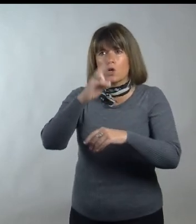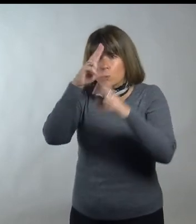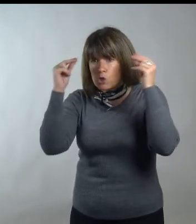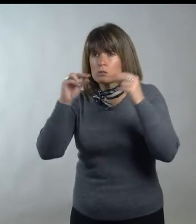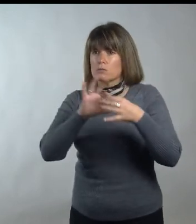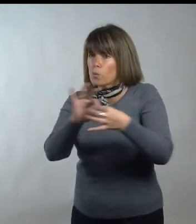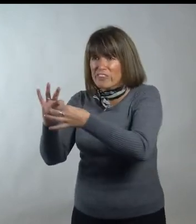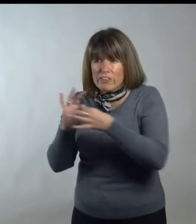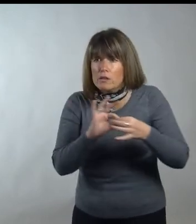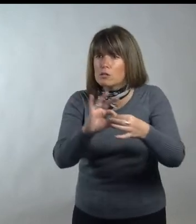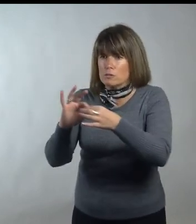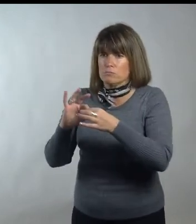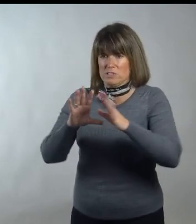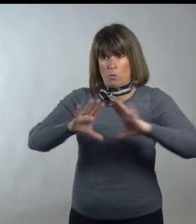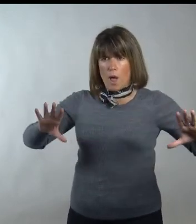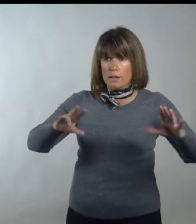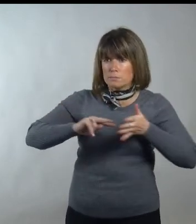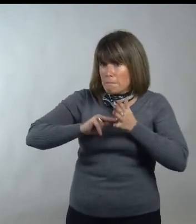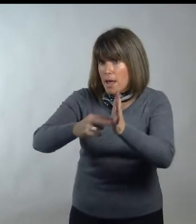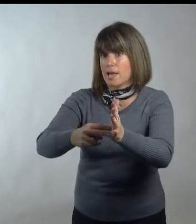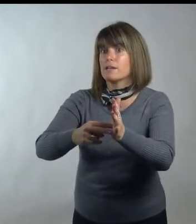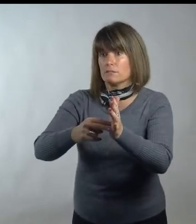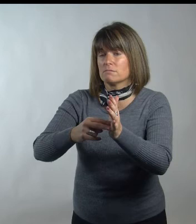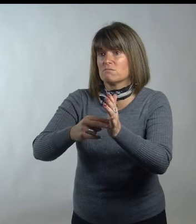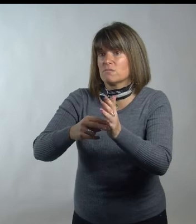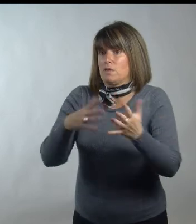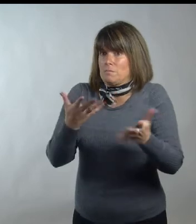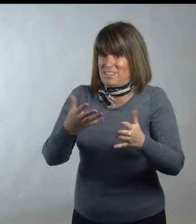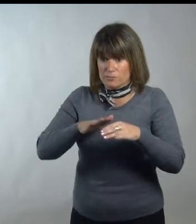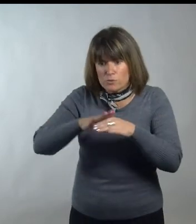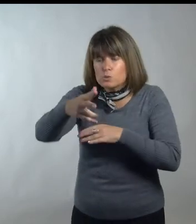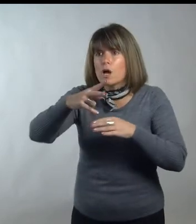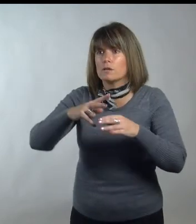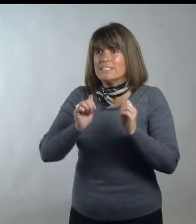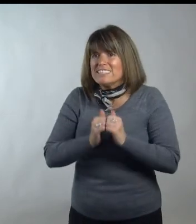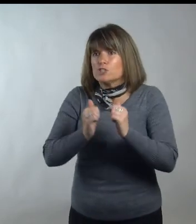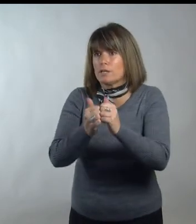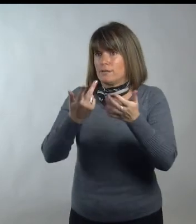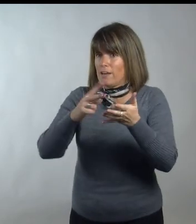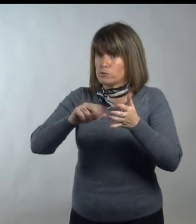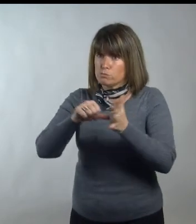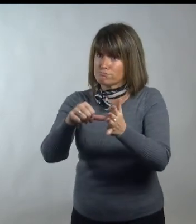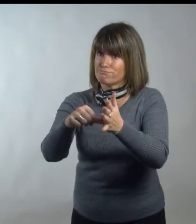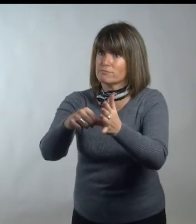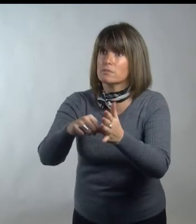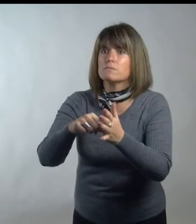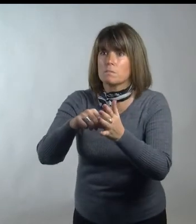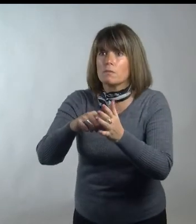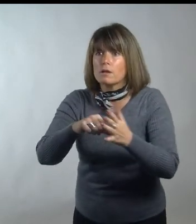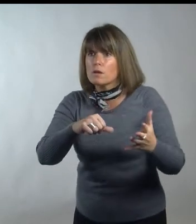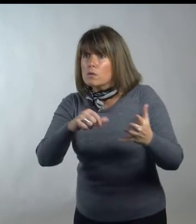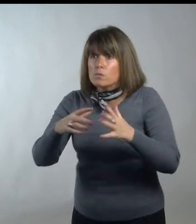Progamme. It means making some difficult decisions, but unless we take them now, we won't have an NHS that is as good as the